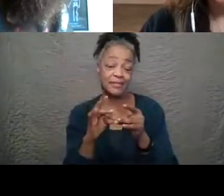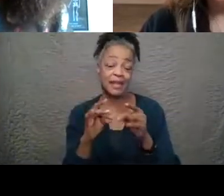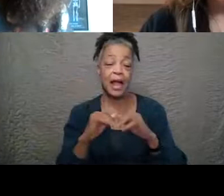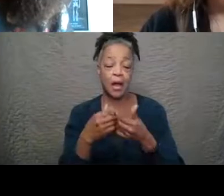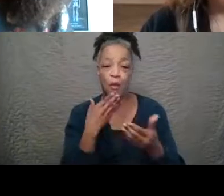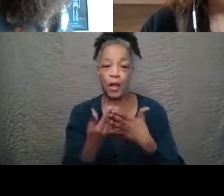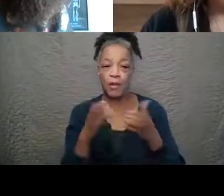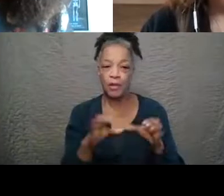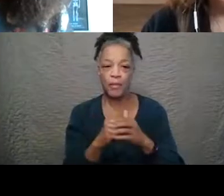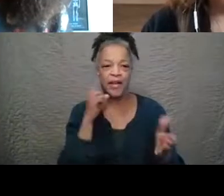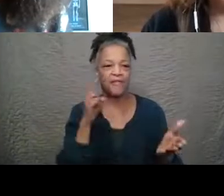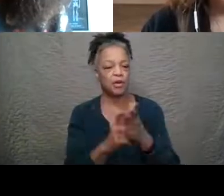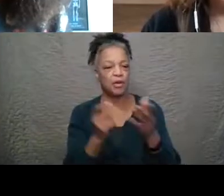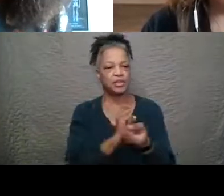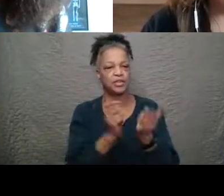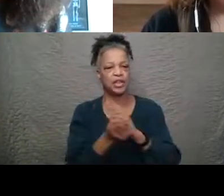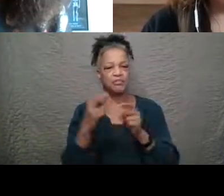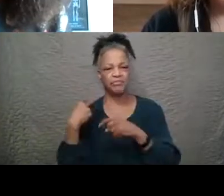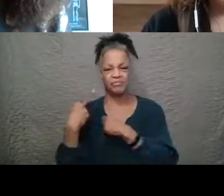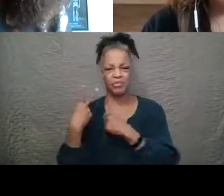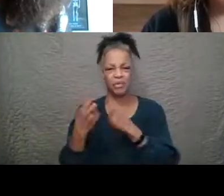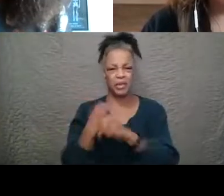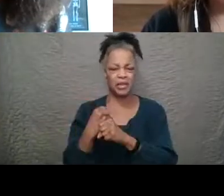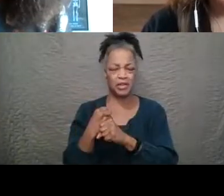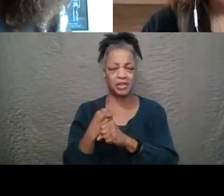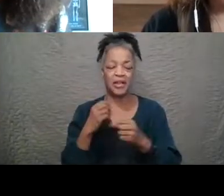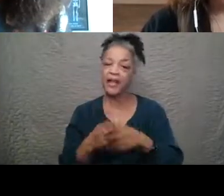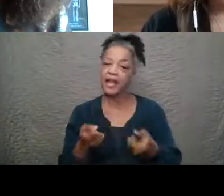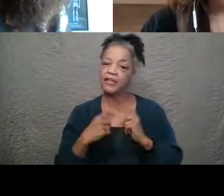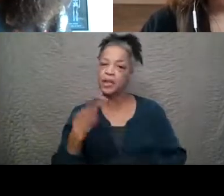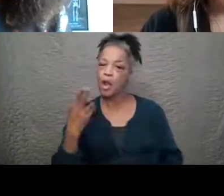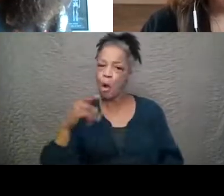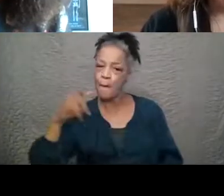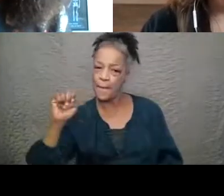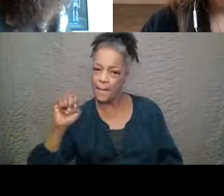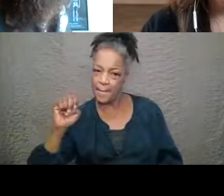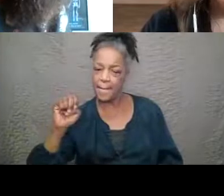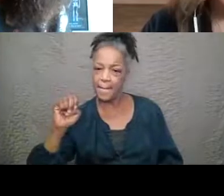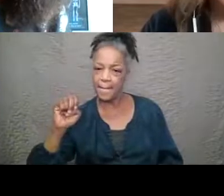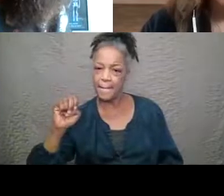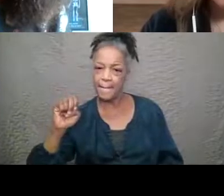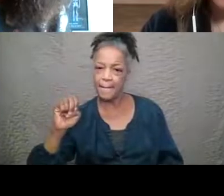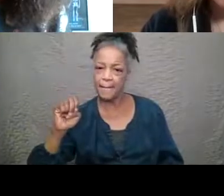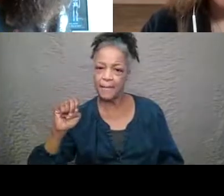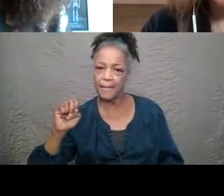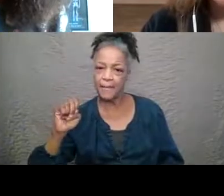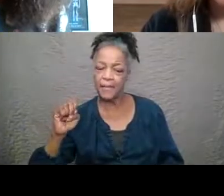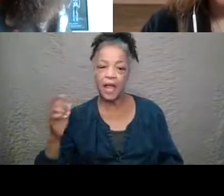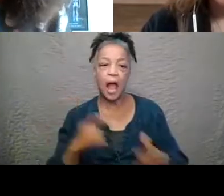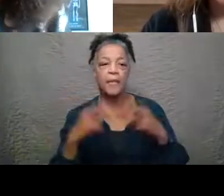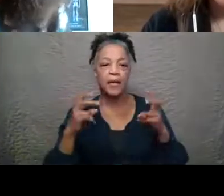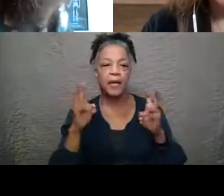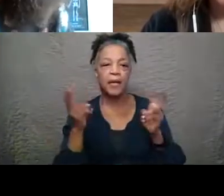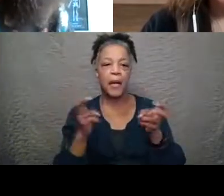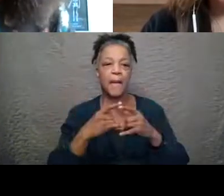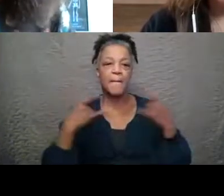I have noticed a shift in the last couple of years, and that gives me hope because I really am I'm really a big tent kind of person in terms